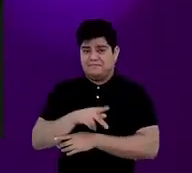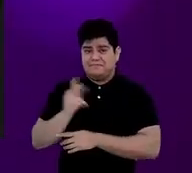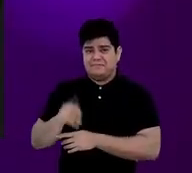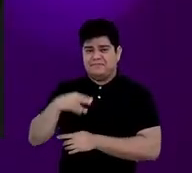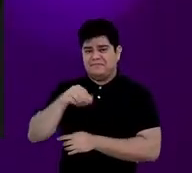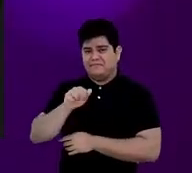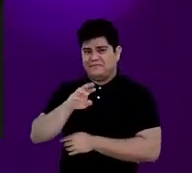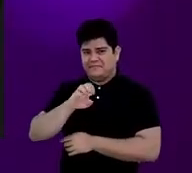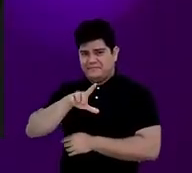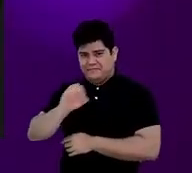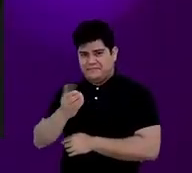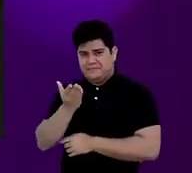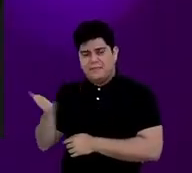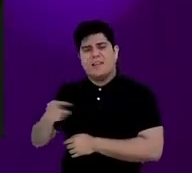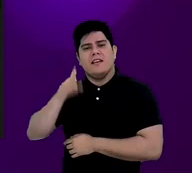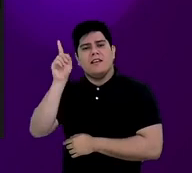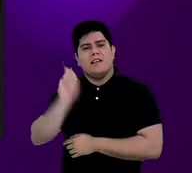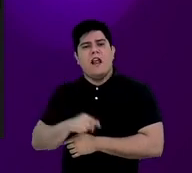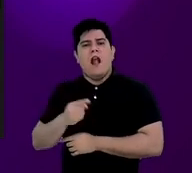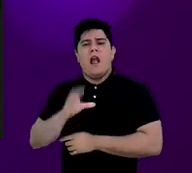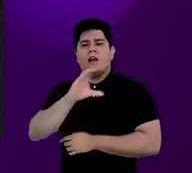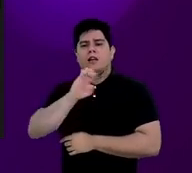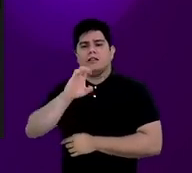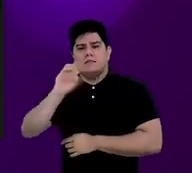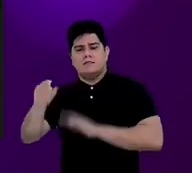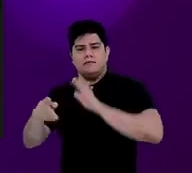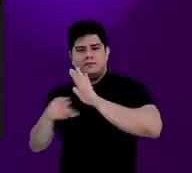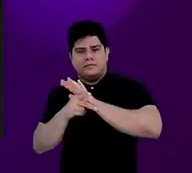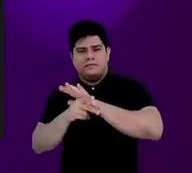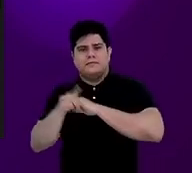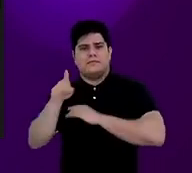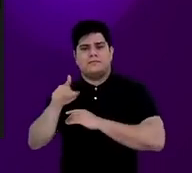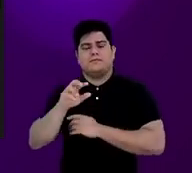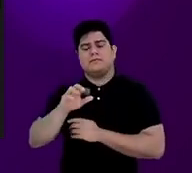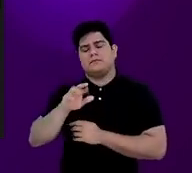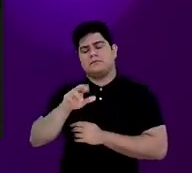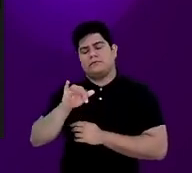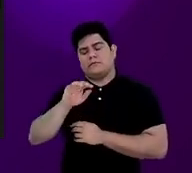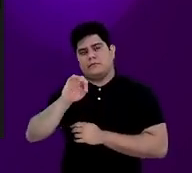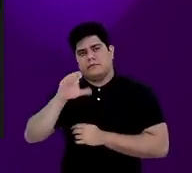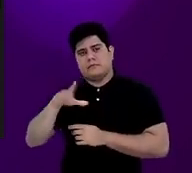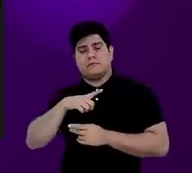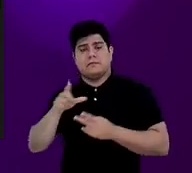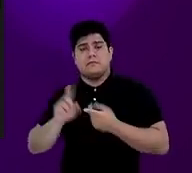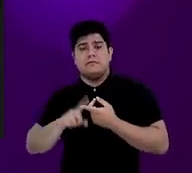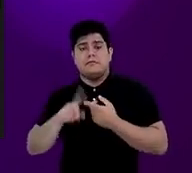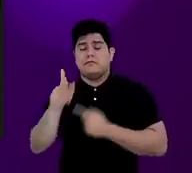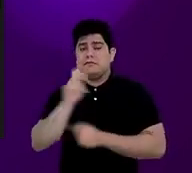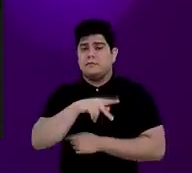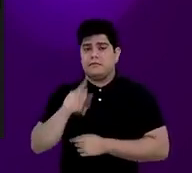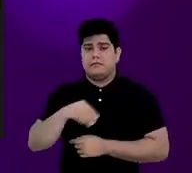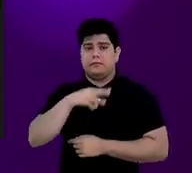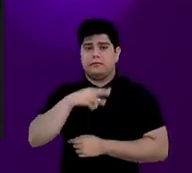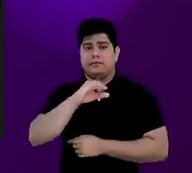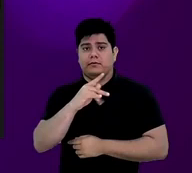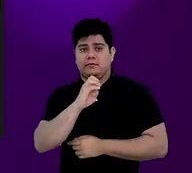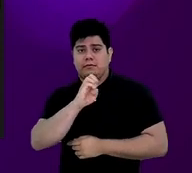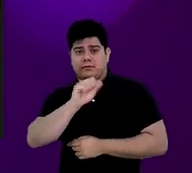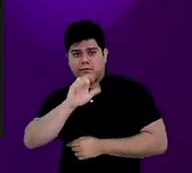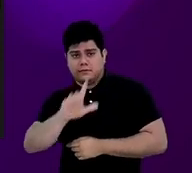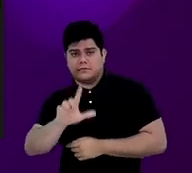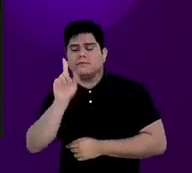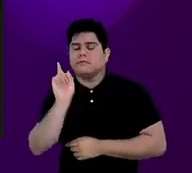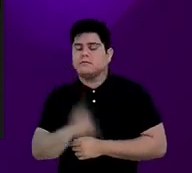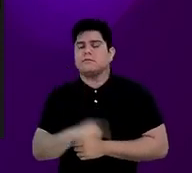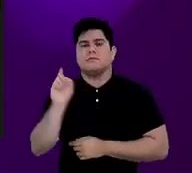CEO of Bright Photomedicine, and Professor Michael Hamblin, ex-professor of Harvard University, United